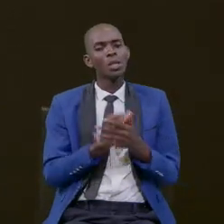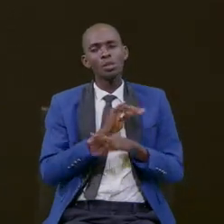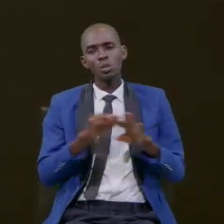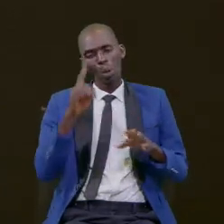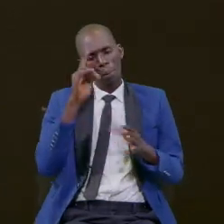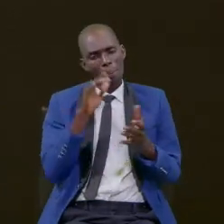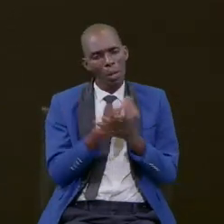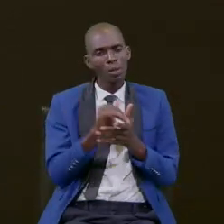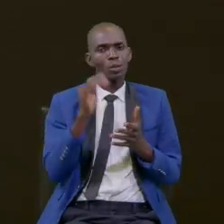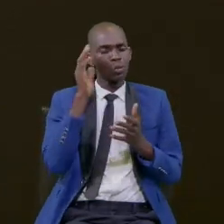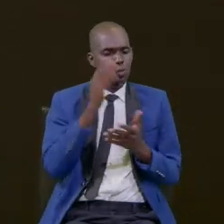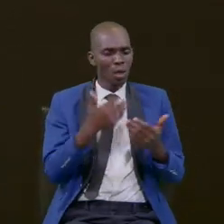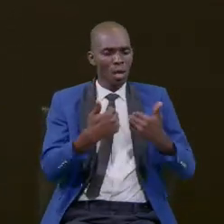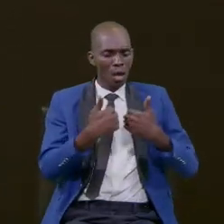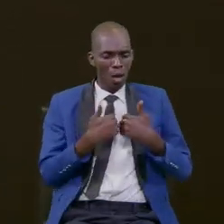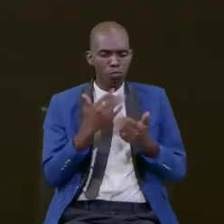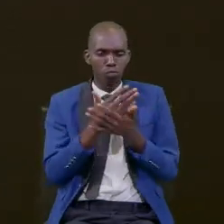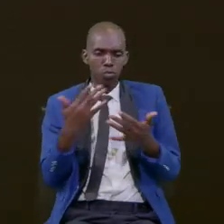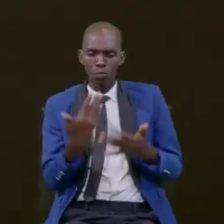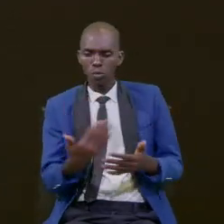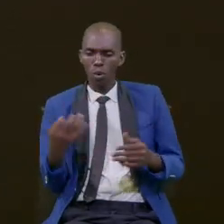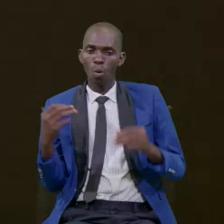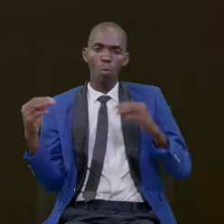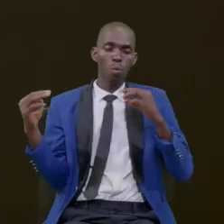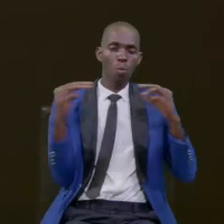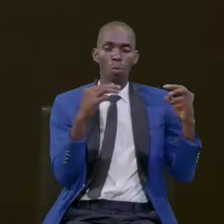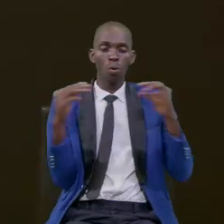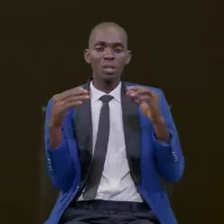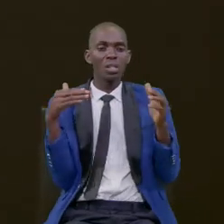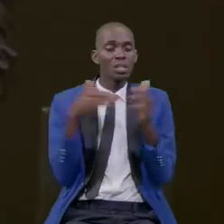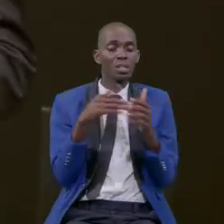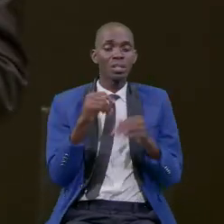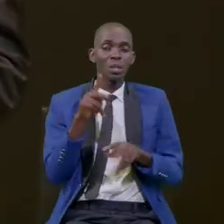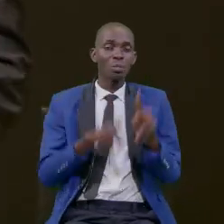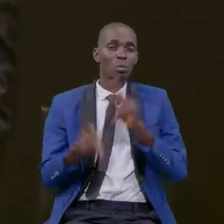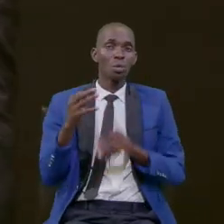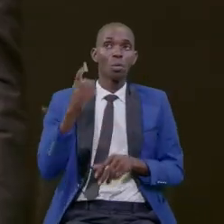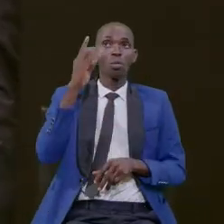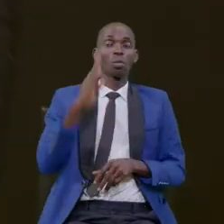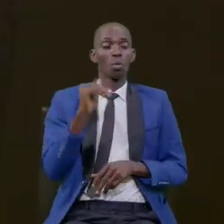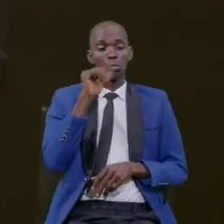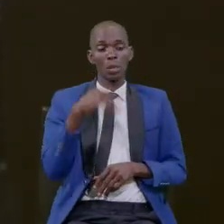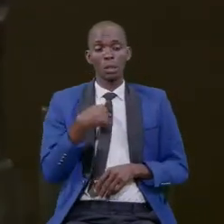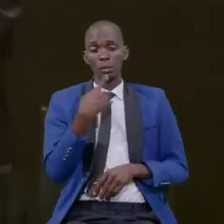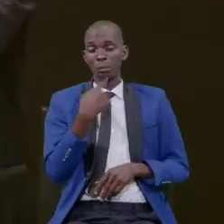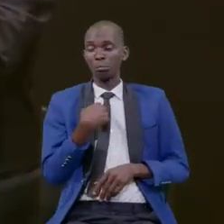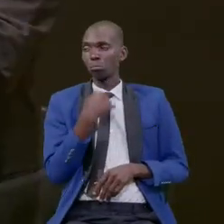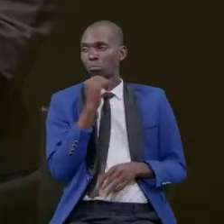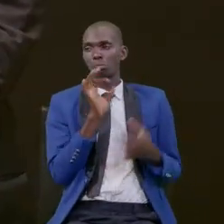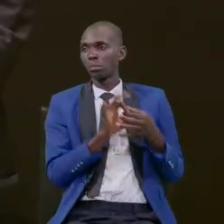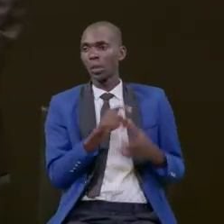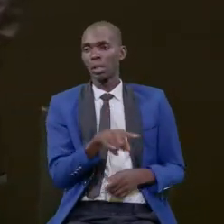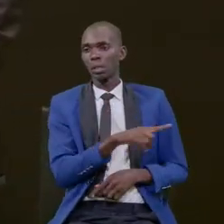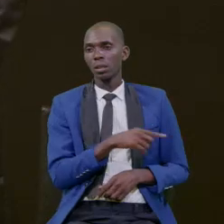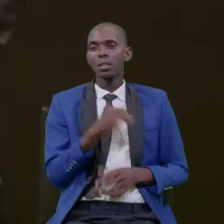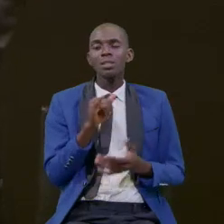carry weapons of warfare against the people of God. She said, no, I'm not going to be part of them. That is